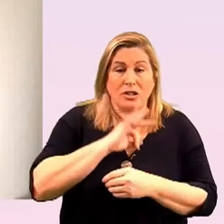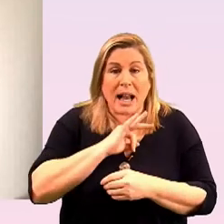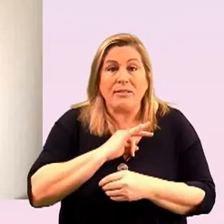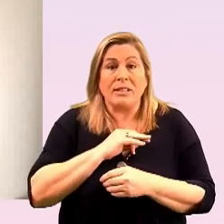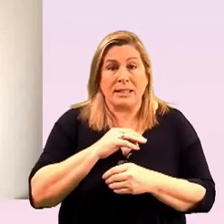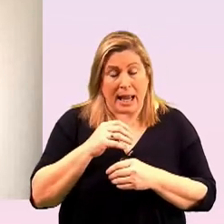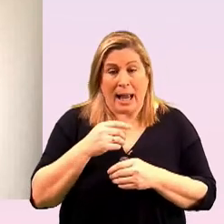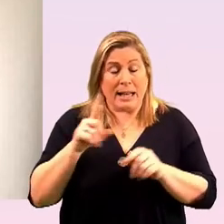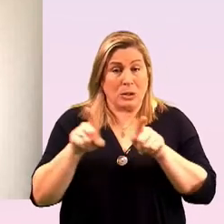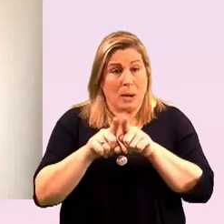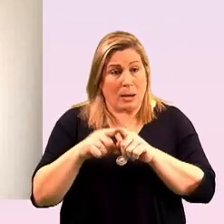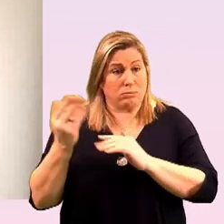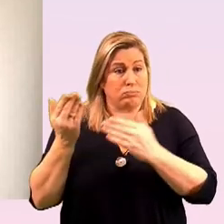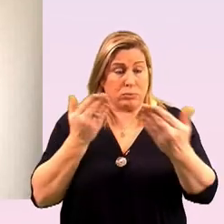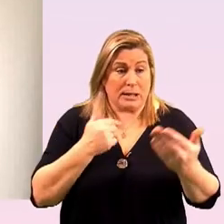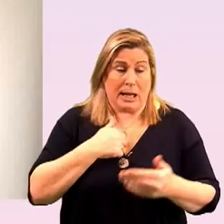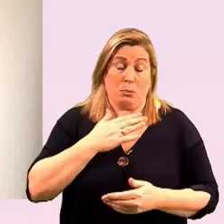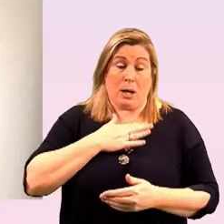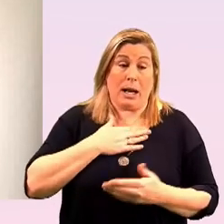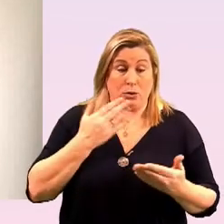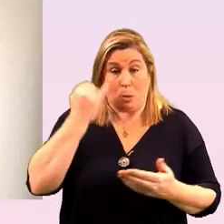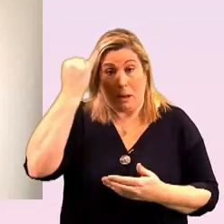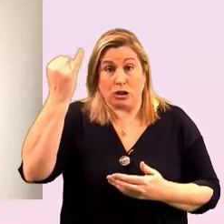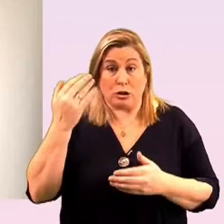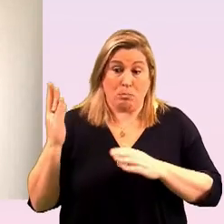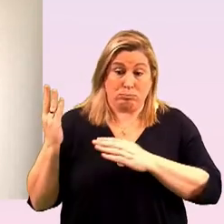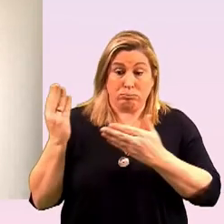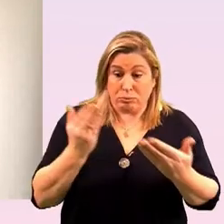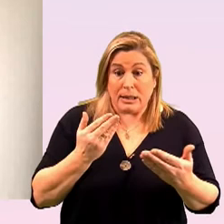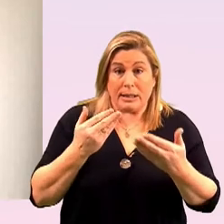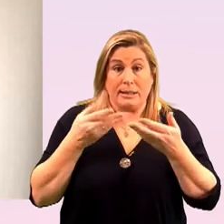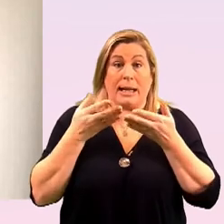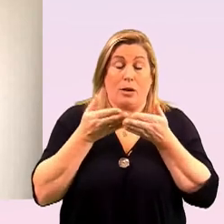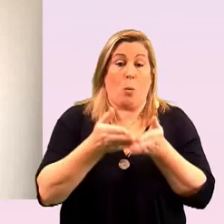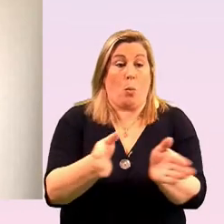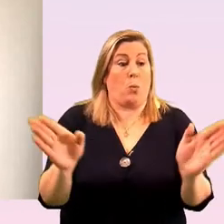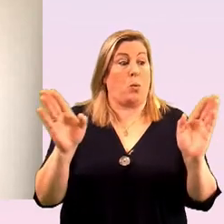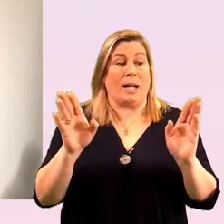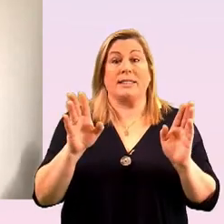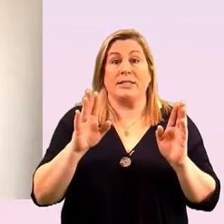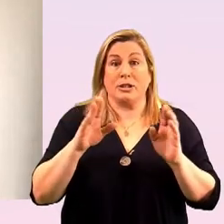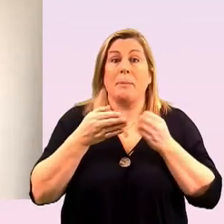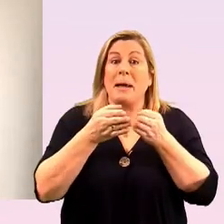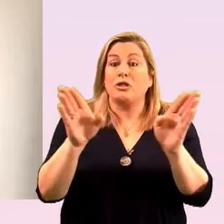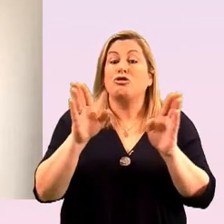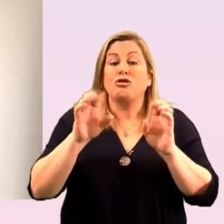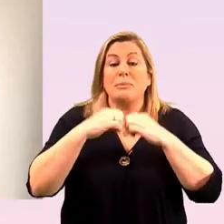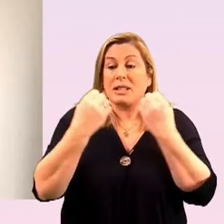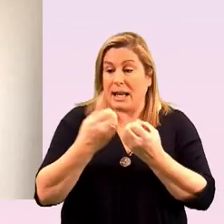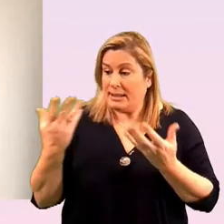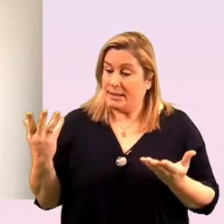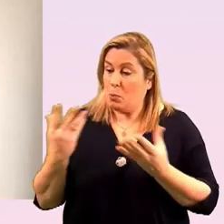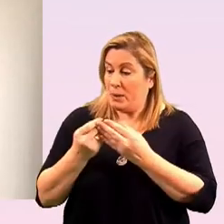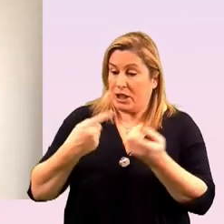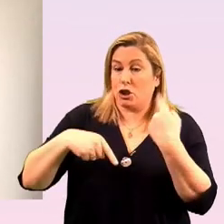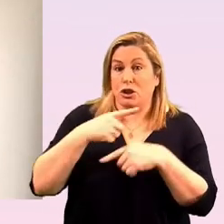also bringing, I would like to imagine, bringing wider mainstream Irish society, or societies with us